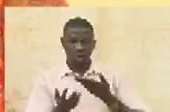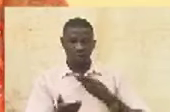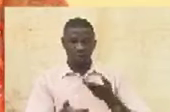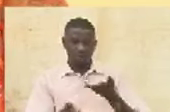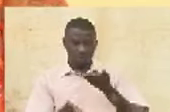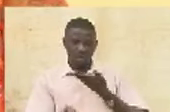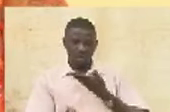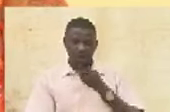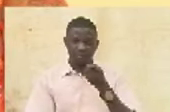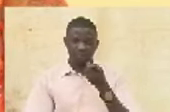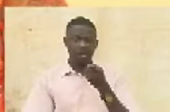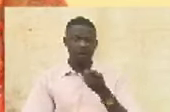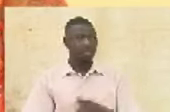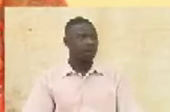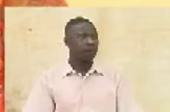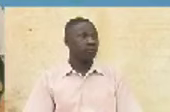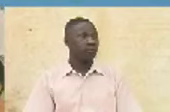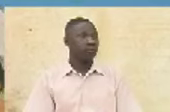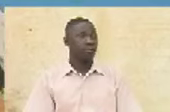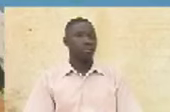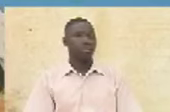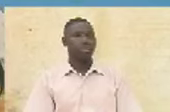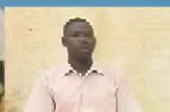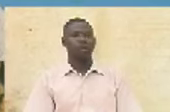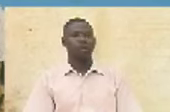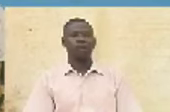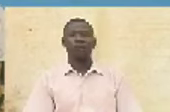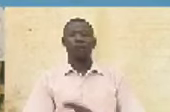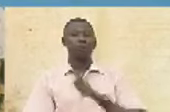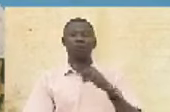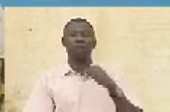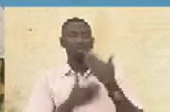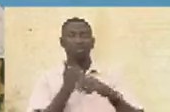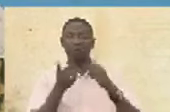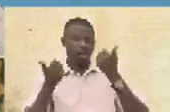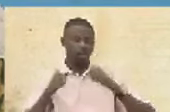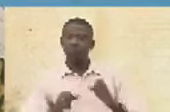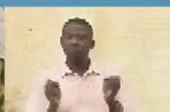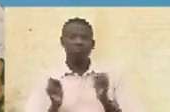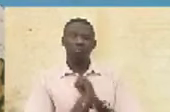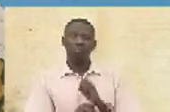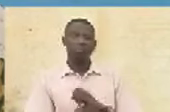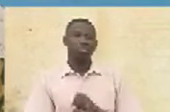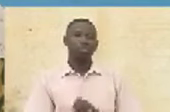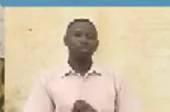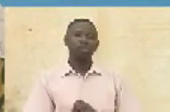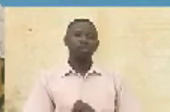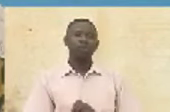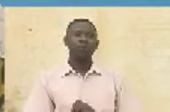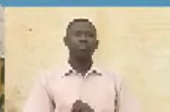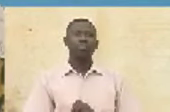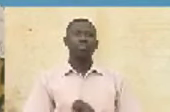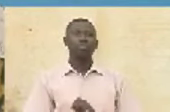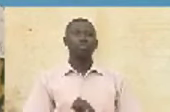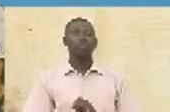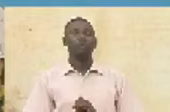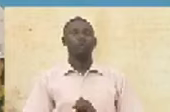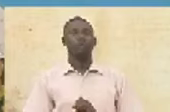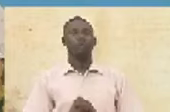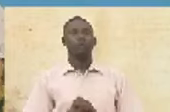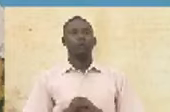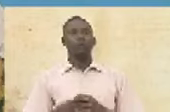bo rafulo nyi ya di yalal ba. Amanje. No, we were never compensated with the two bags of rice.